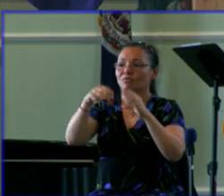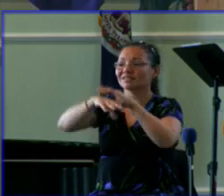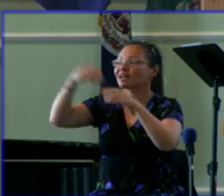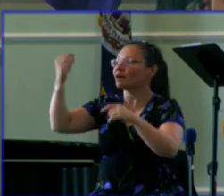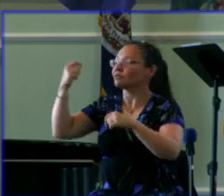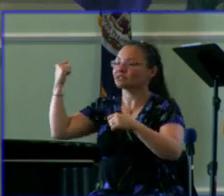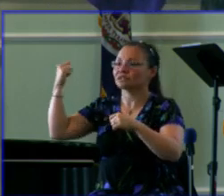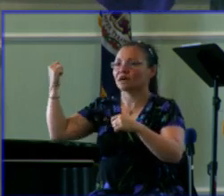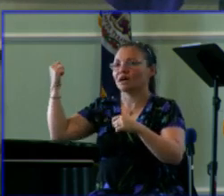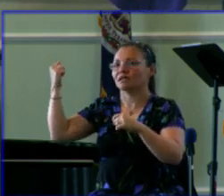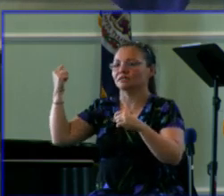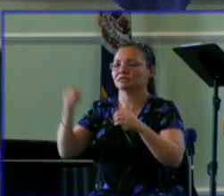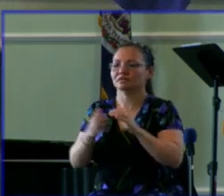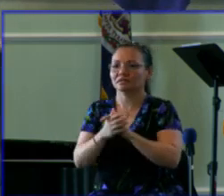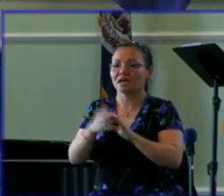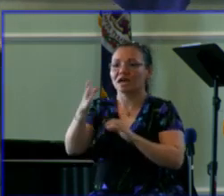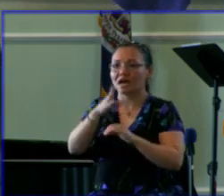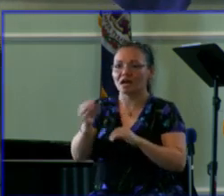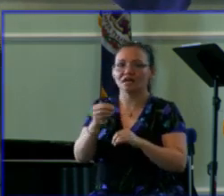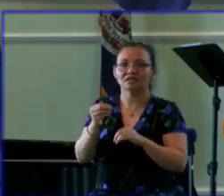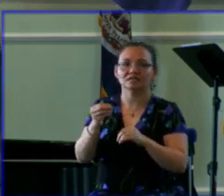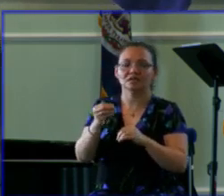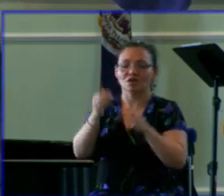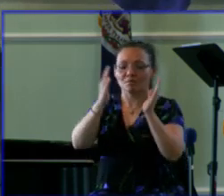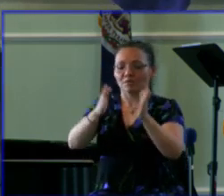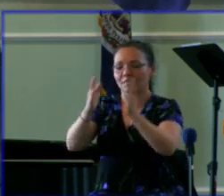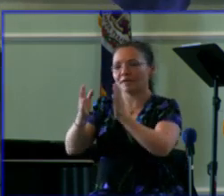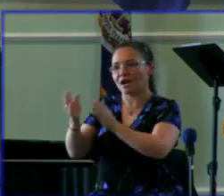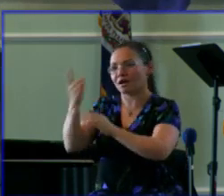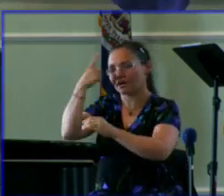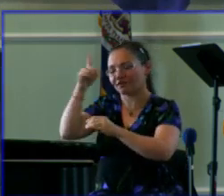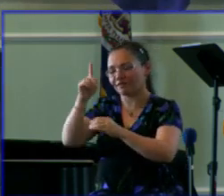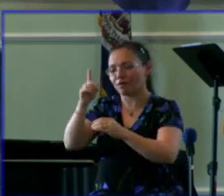there. And so preparing